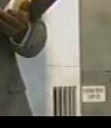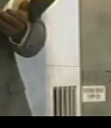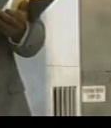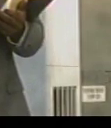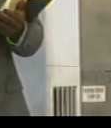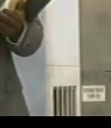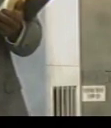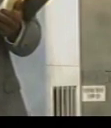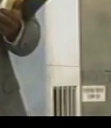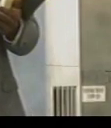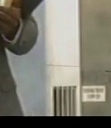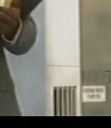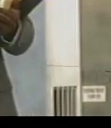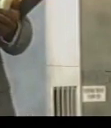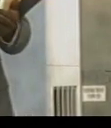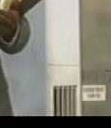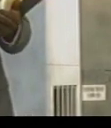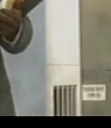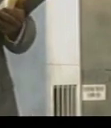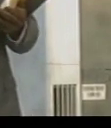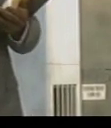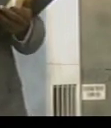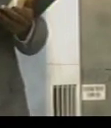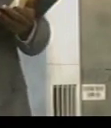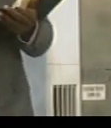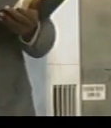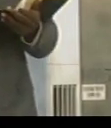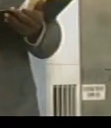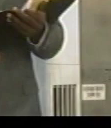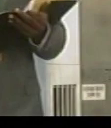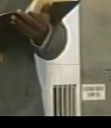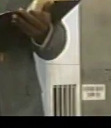In Jesus' name, we have prayed.